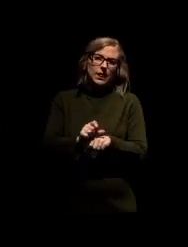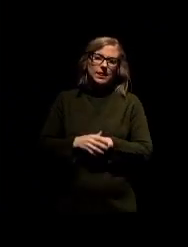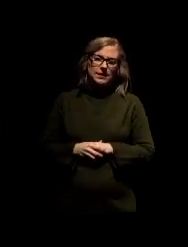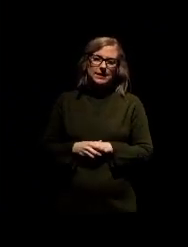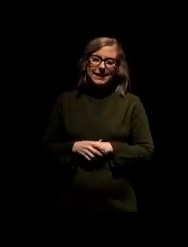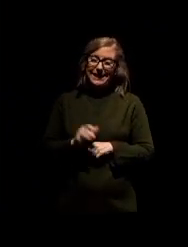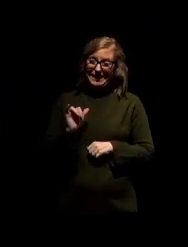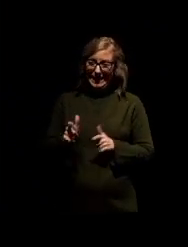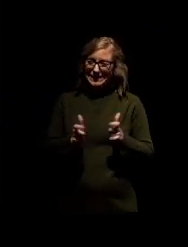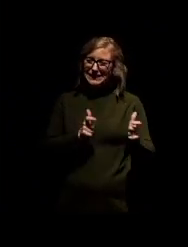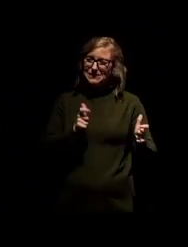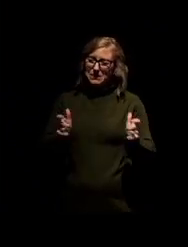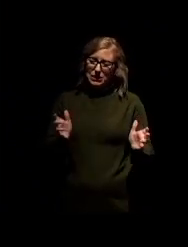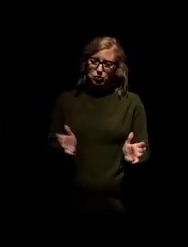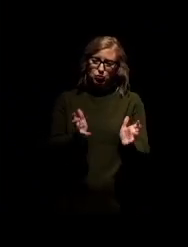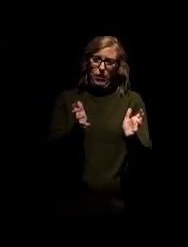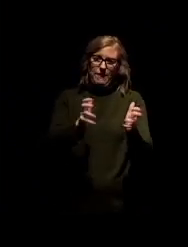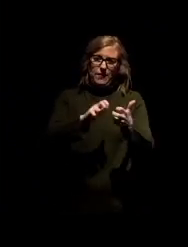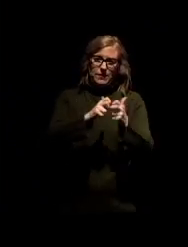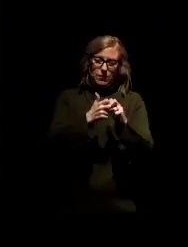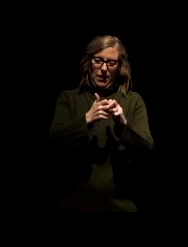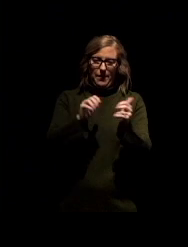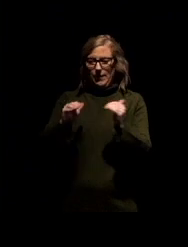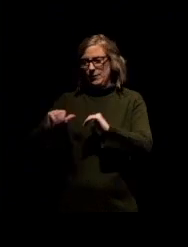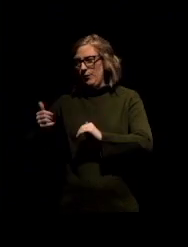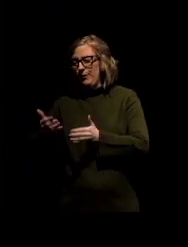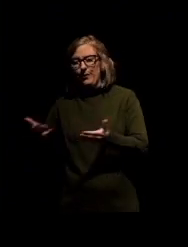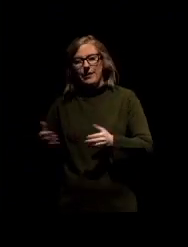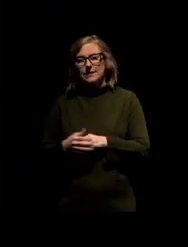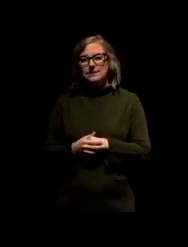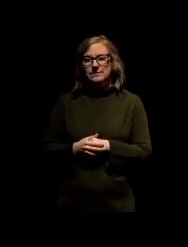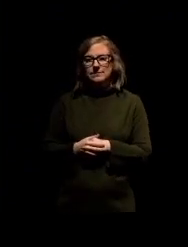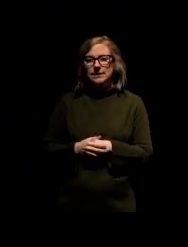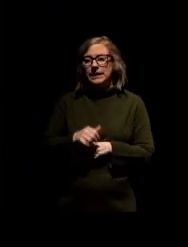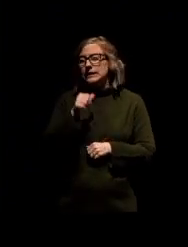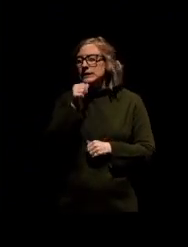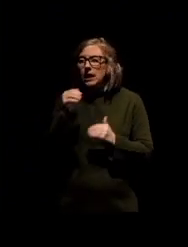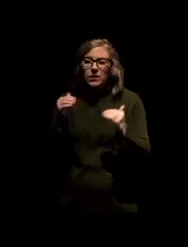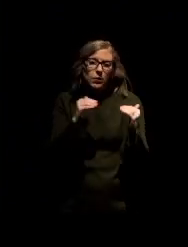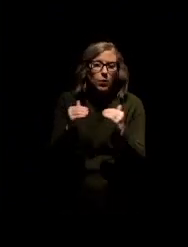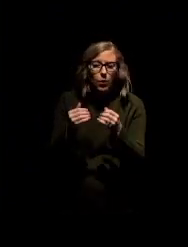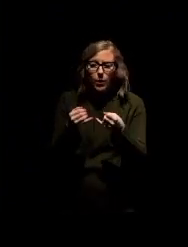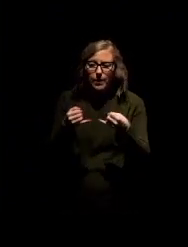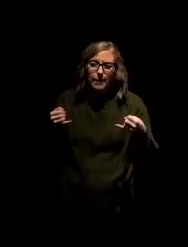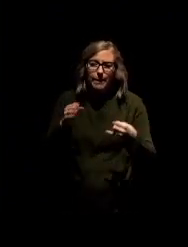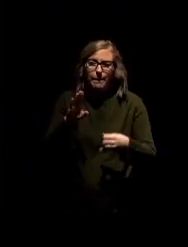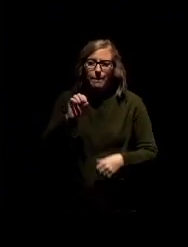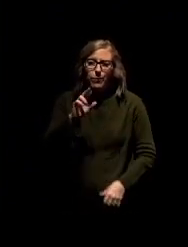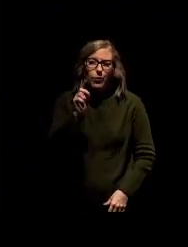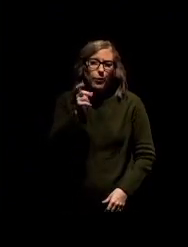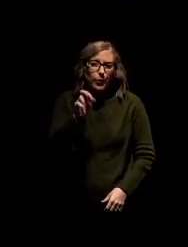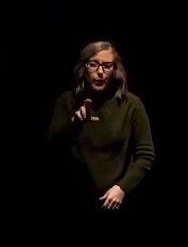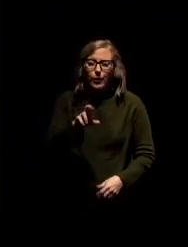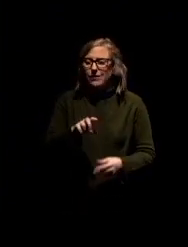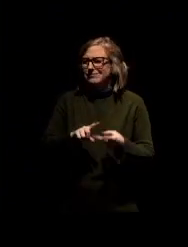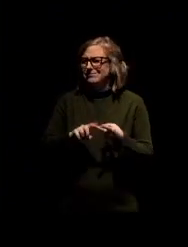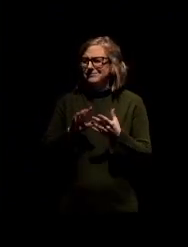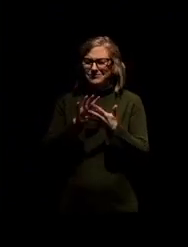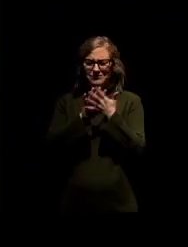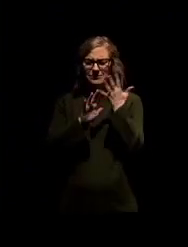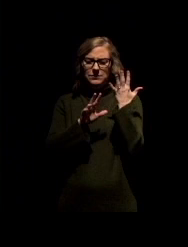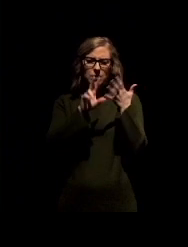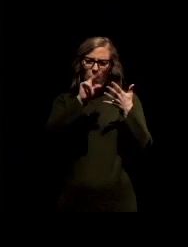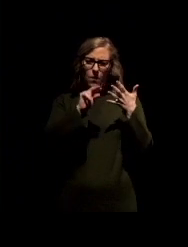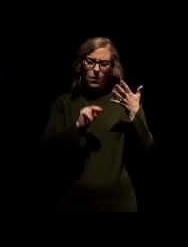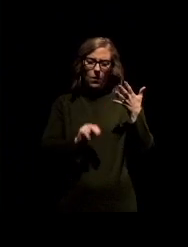bigger driver of this problem than any other things, right? It's not the war at the border. It's not all these other things. It's like how much